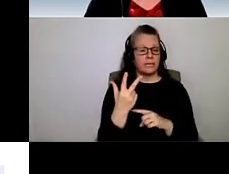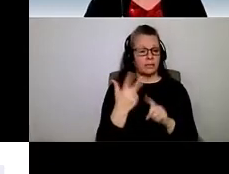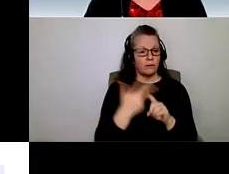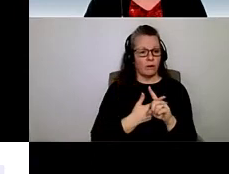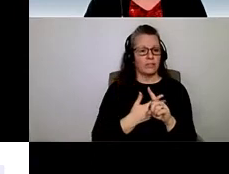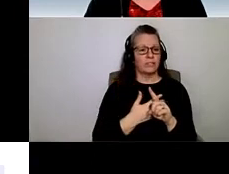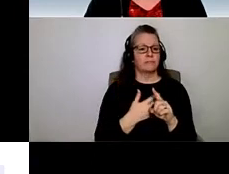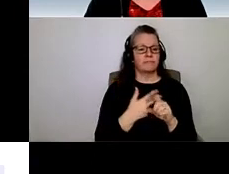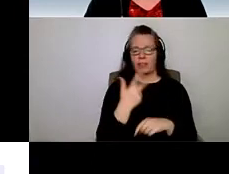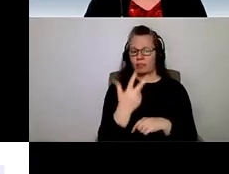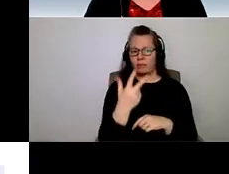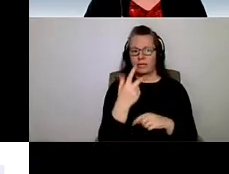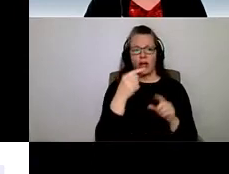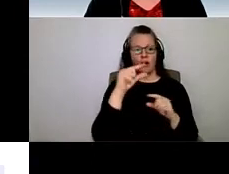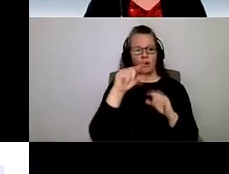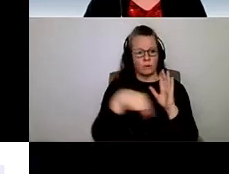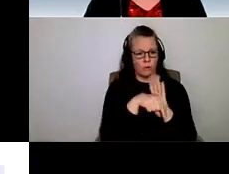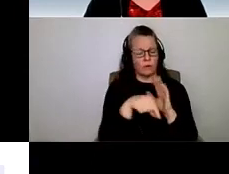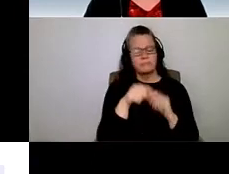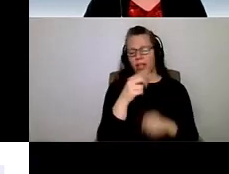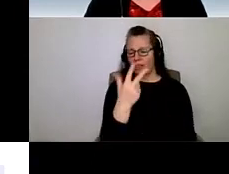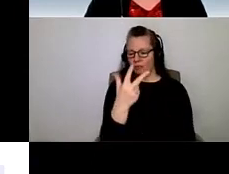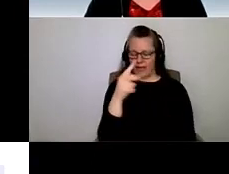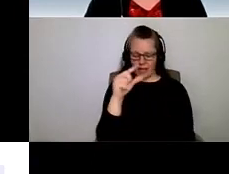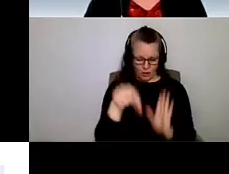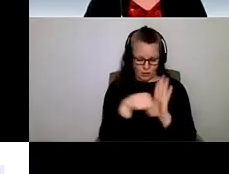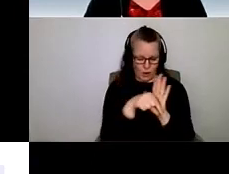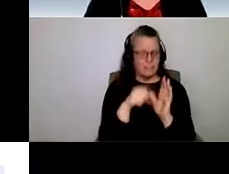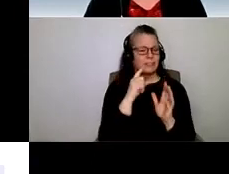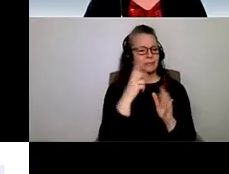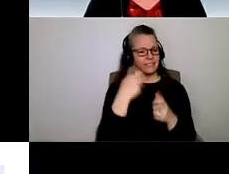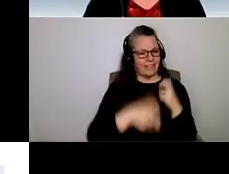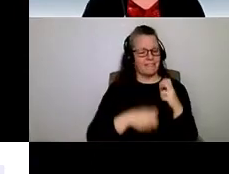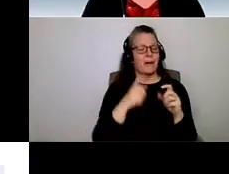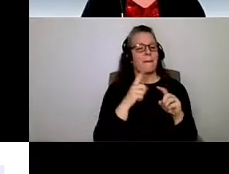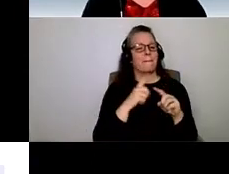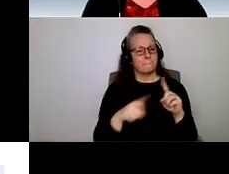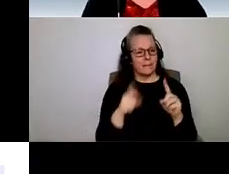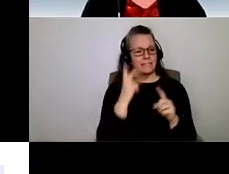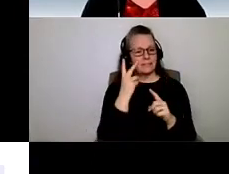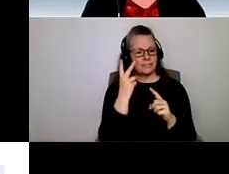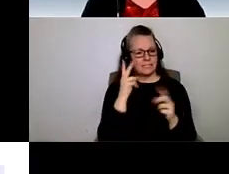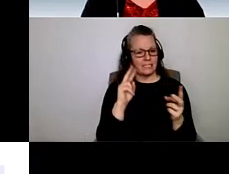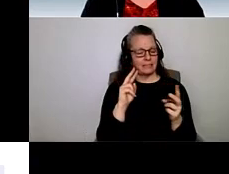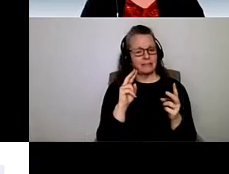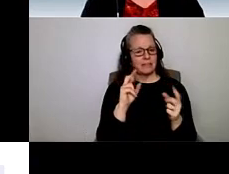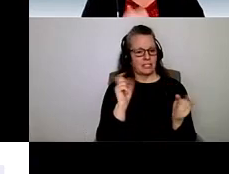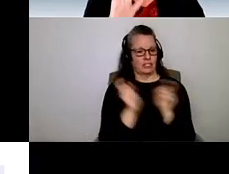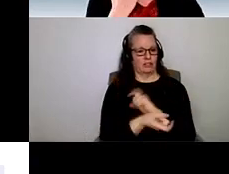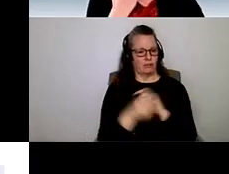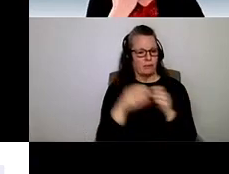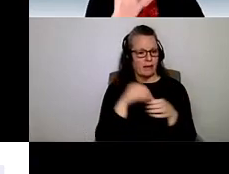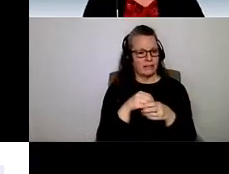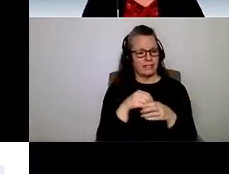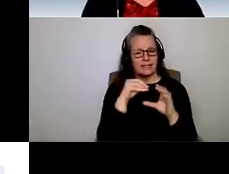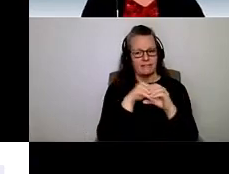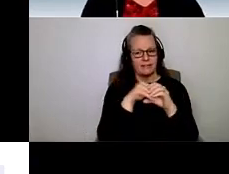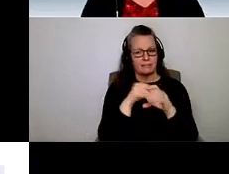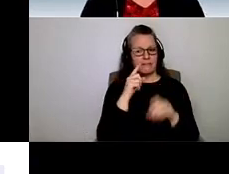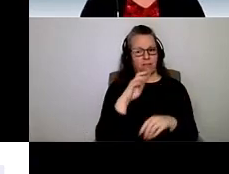turnaround. And the chart you see shows the turnaround in the investment in fourth